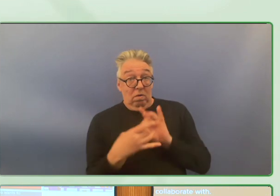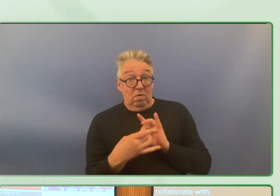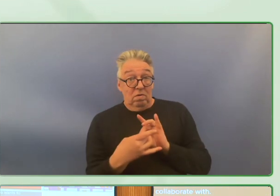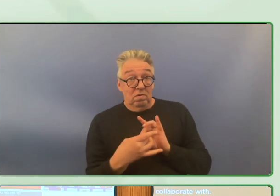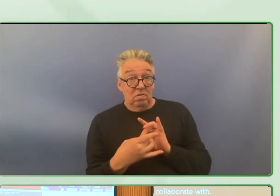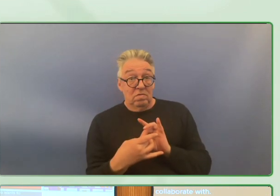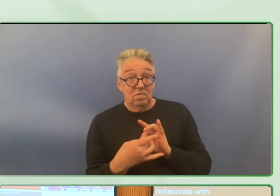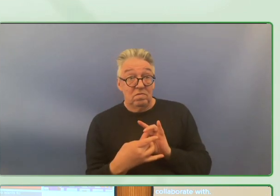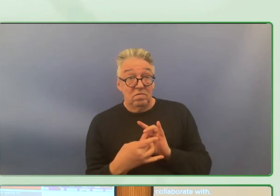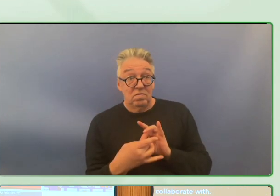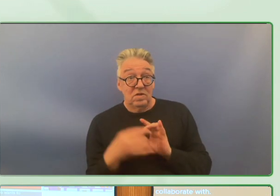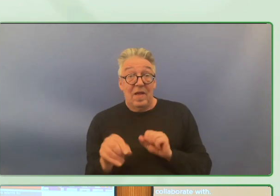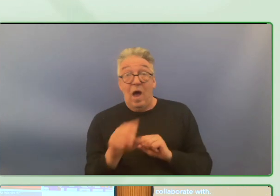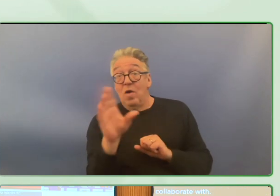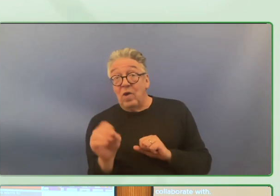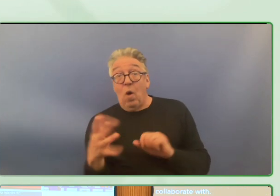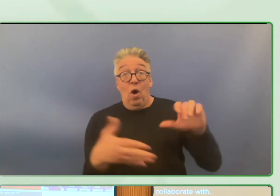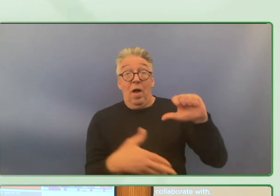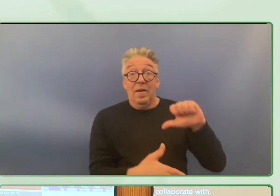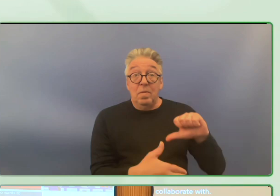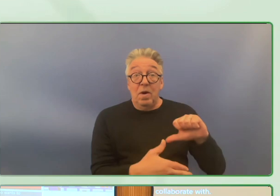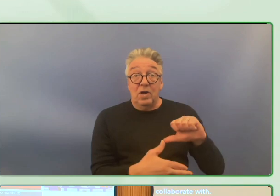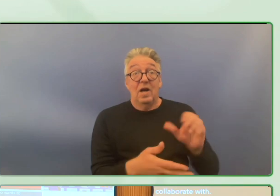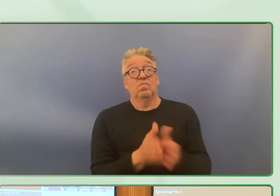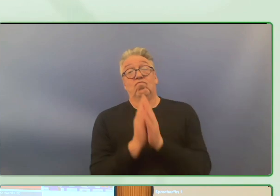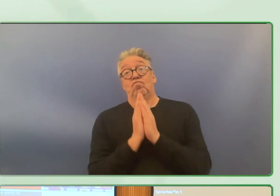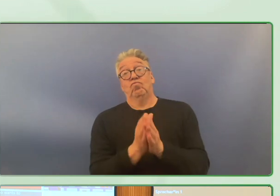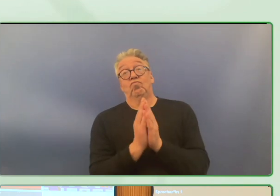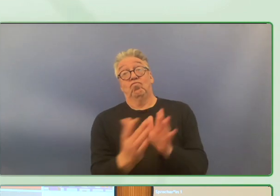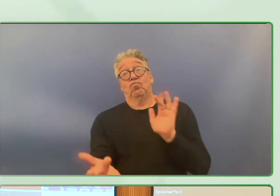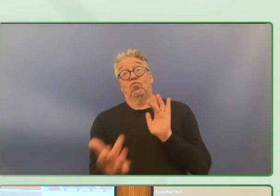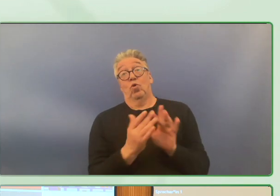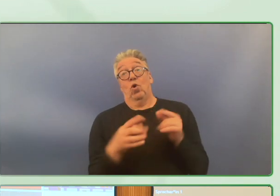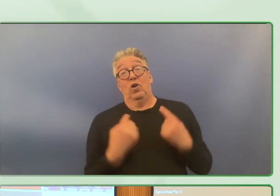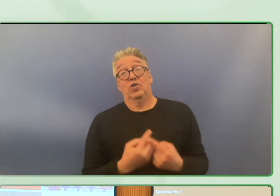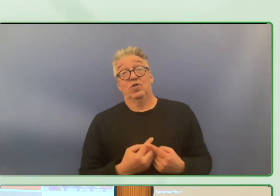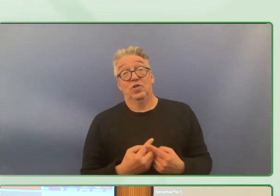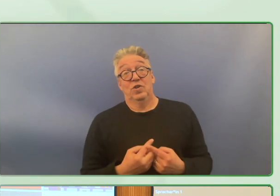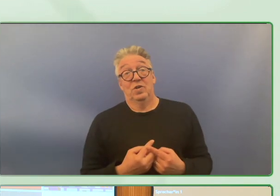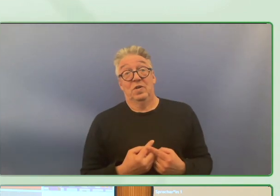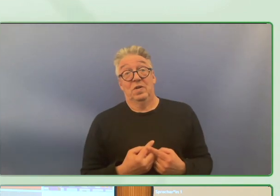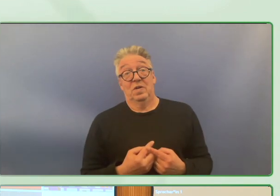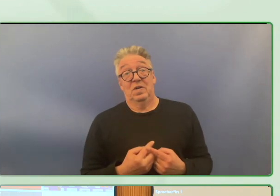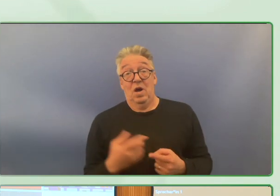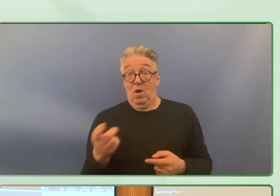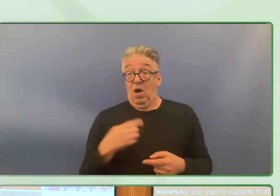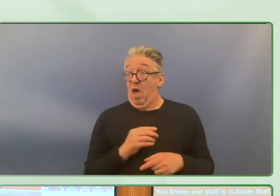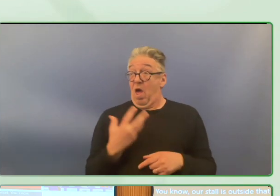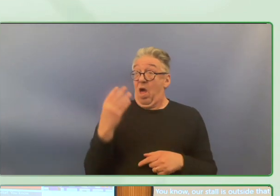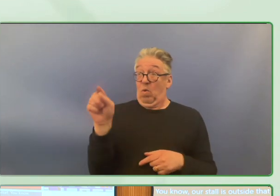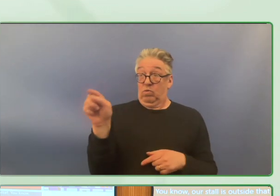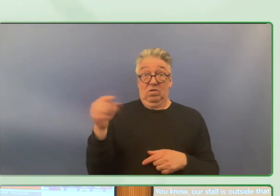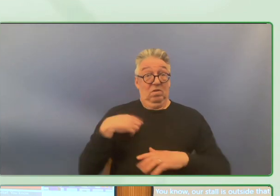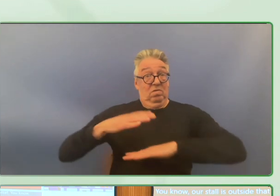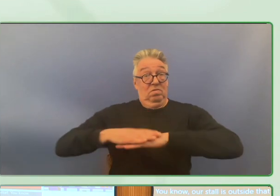launch in African or Latin American markets, you know, our stall is outside that room. We all are here and we can